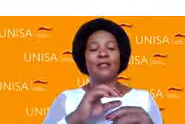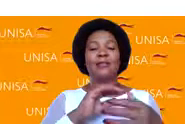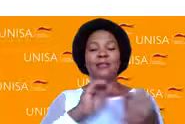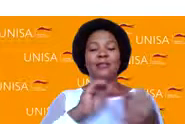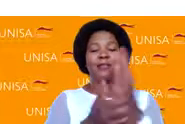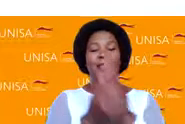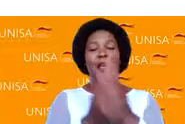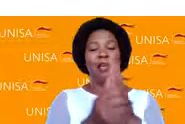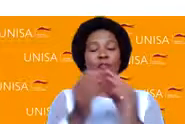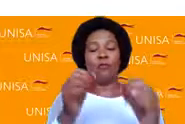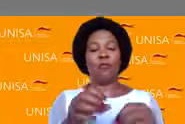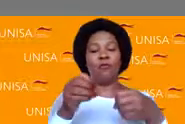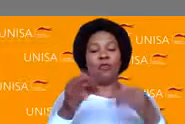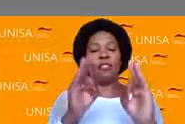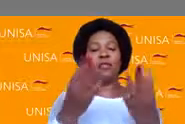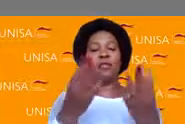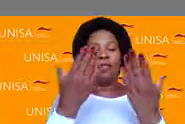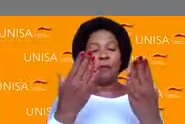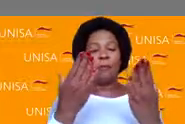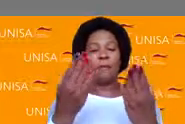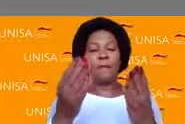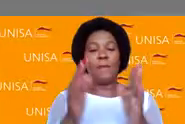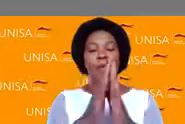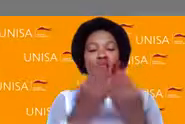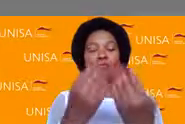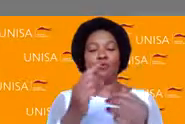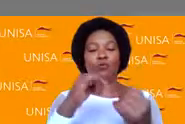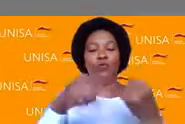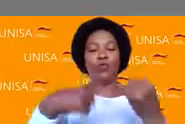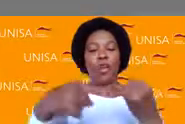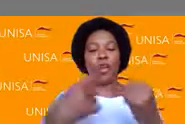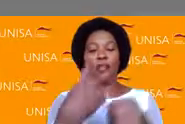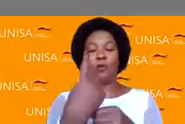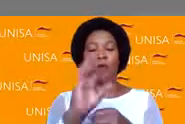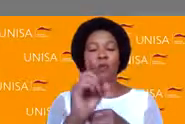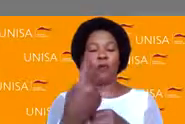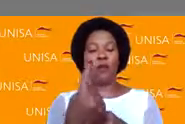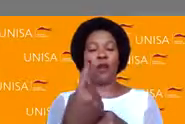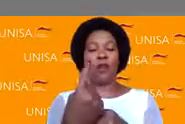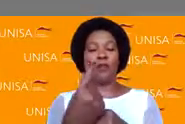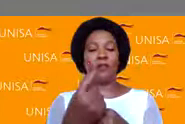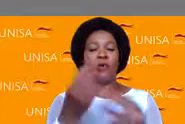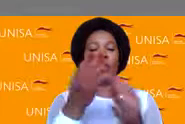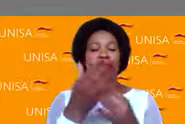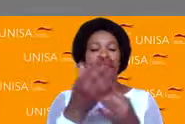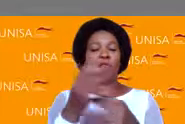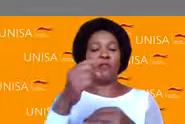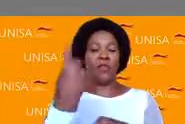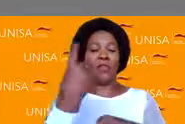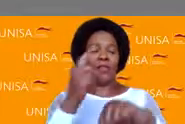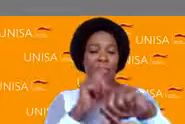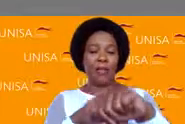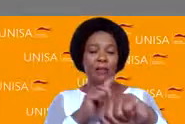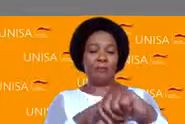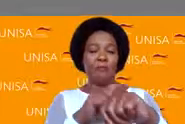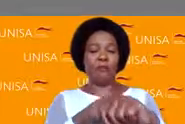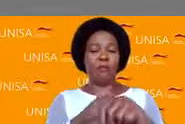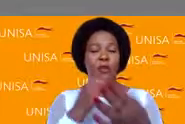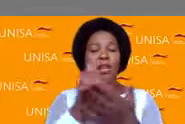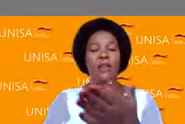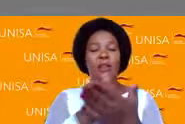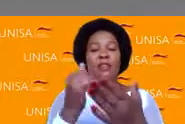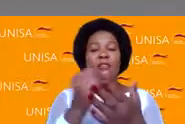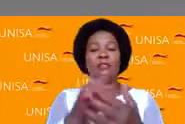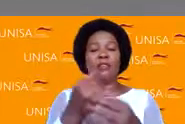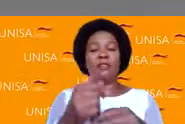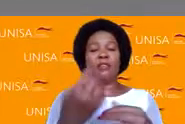material, tutorial letter 101. When you access a module site for the first time, when you registered for the module, you've